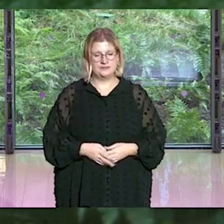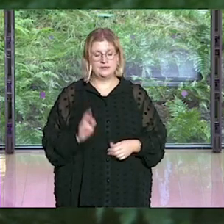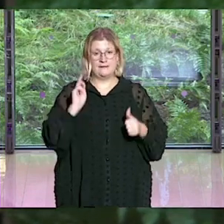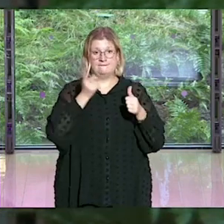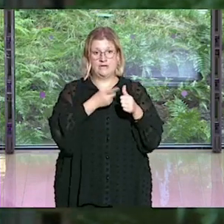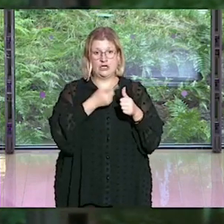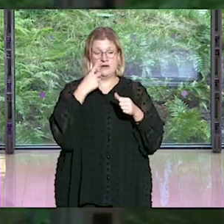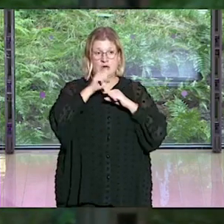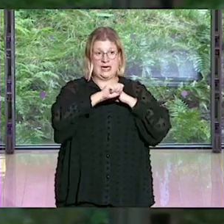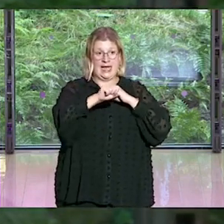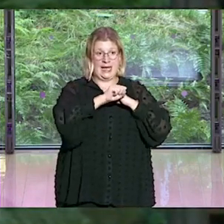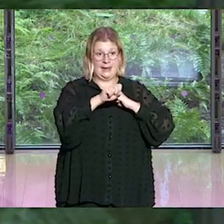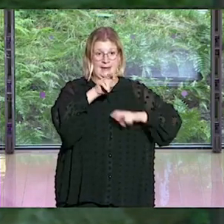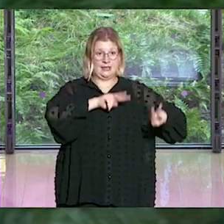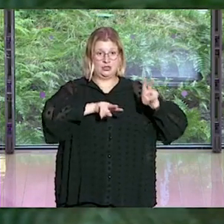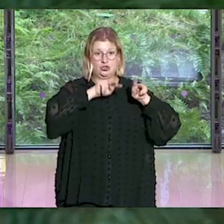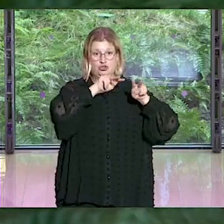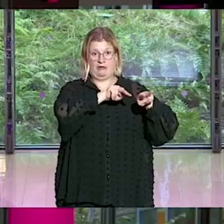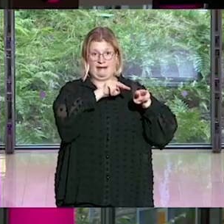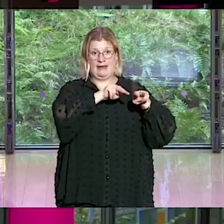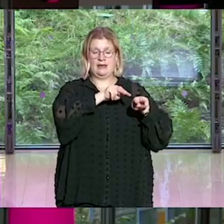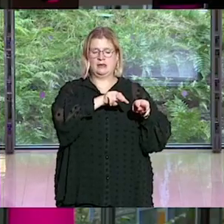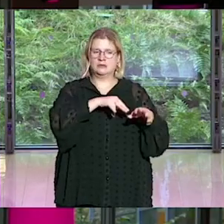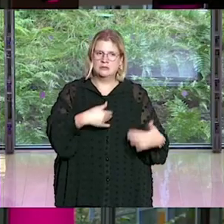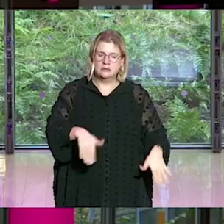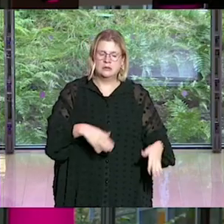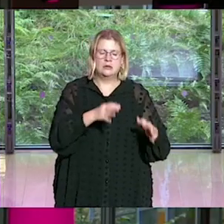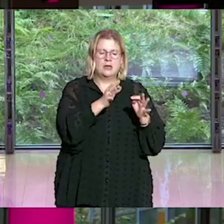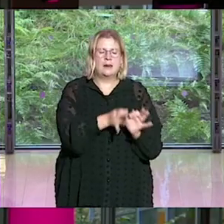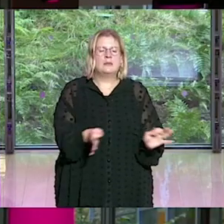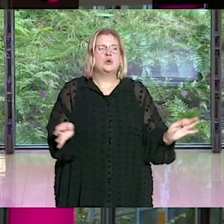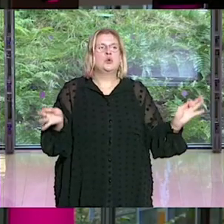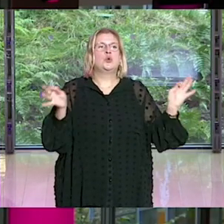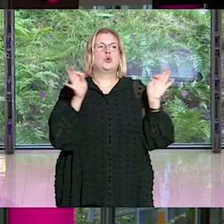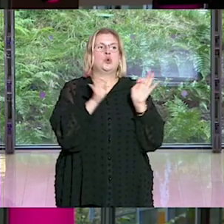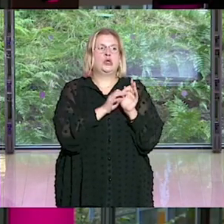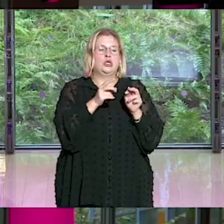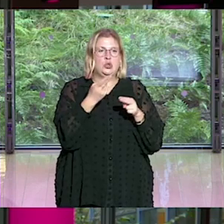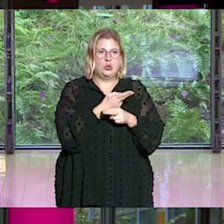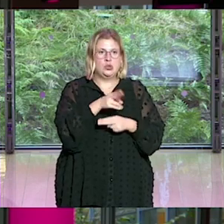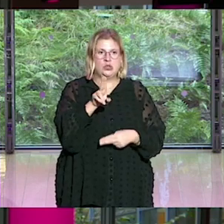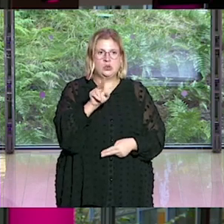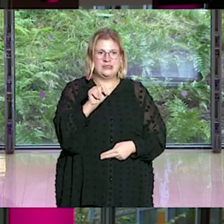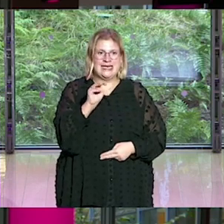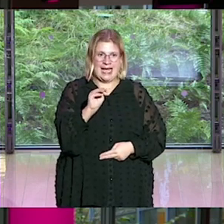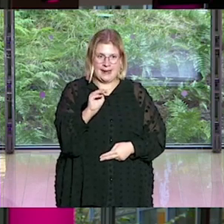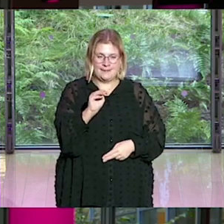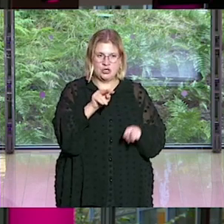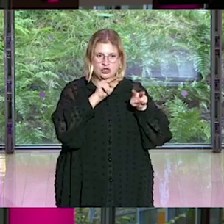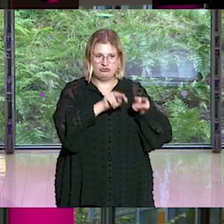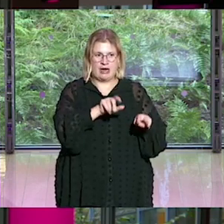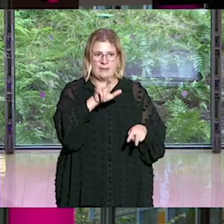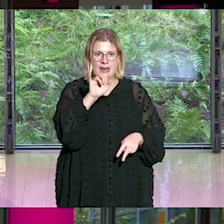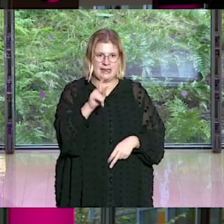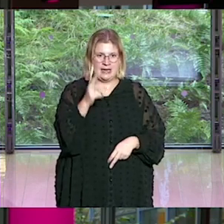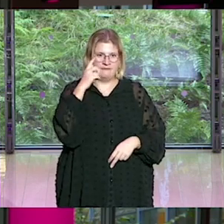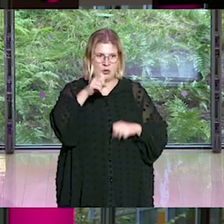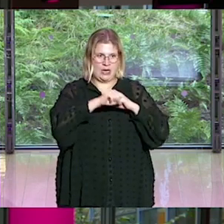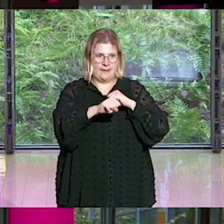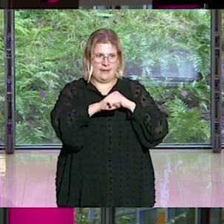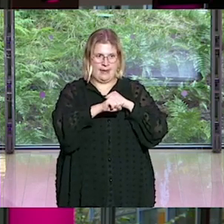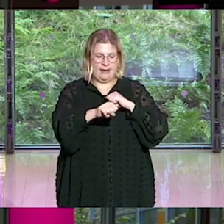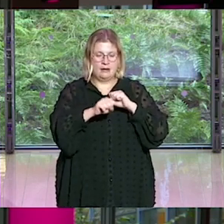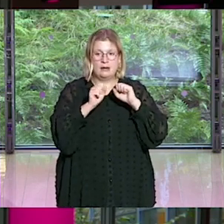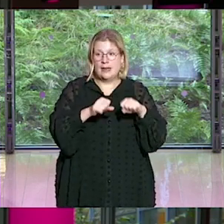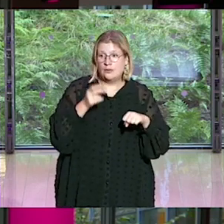First, for campaign tracking, it is absolutely critical that you are using UTM trackable links in your campaigns in order